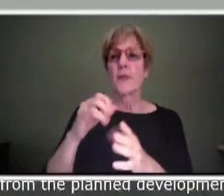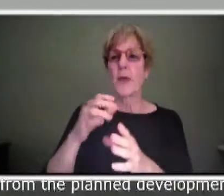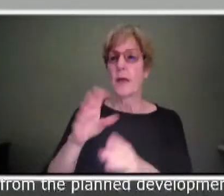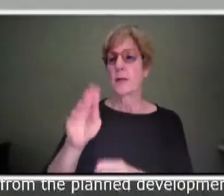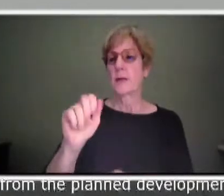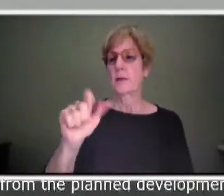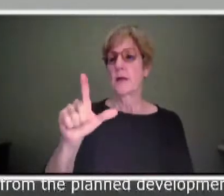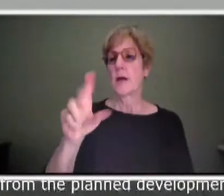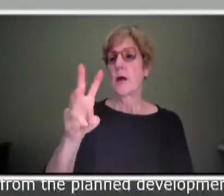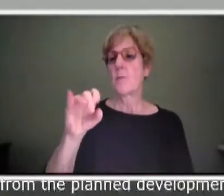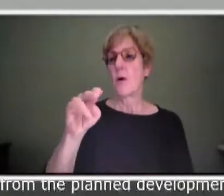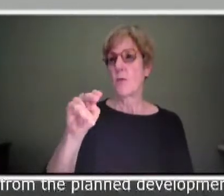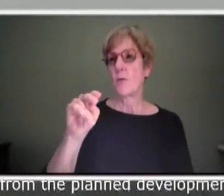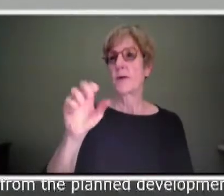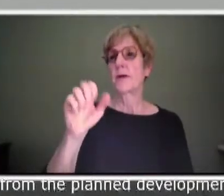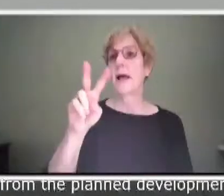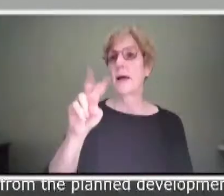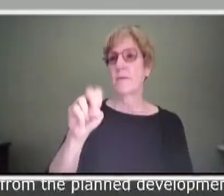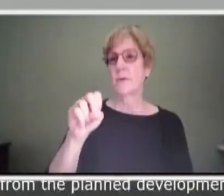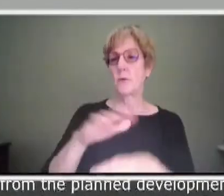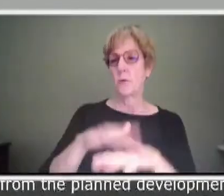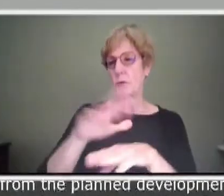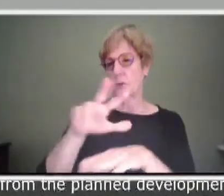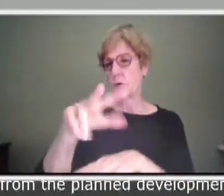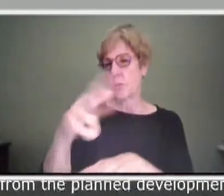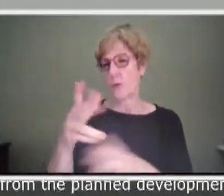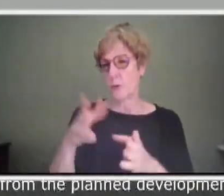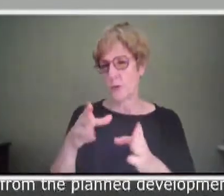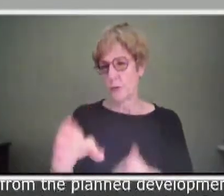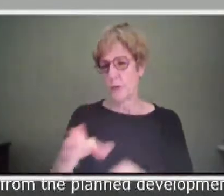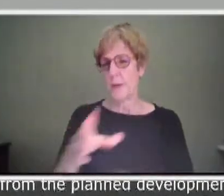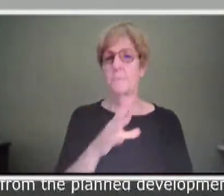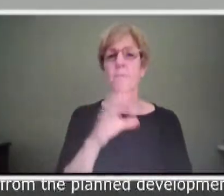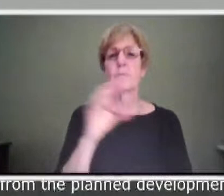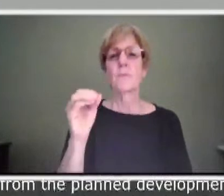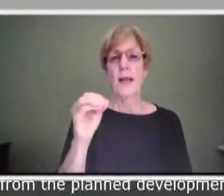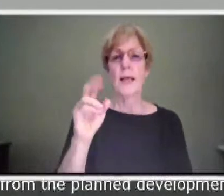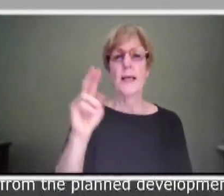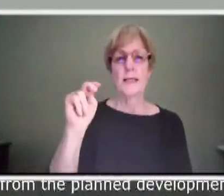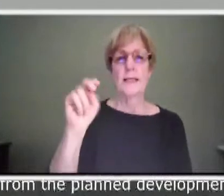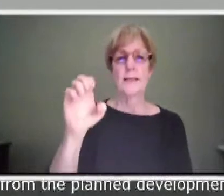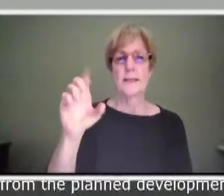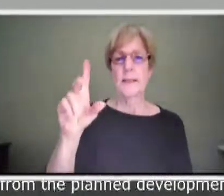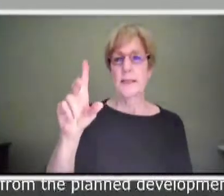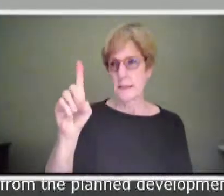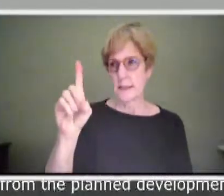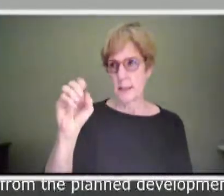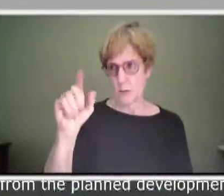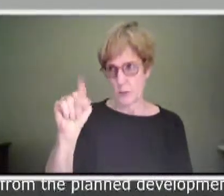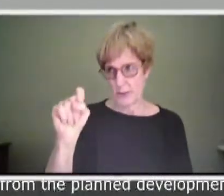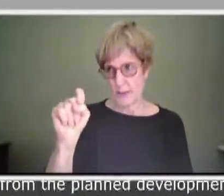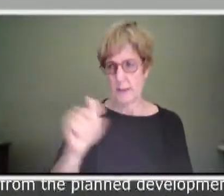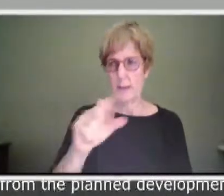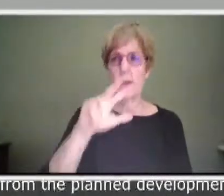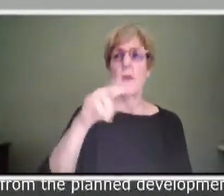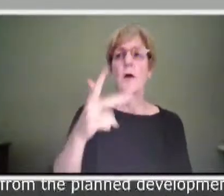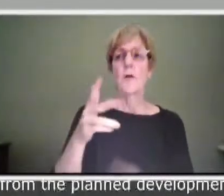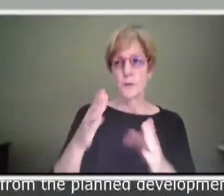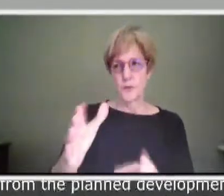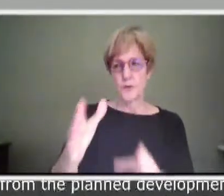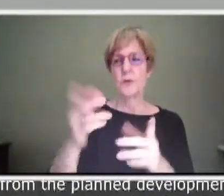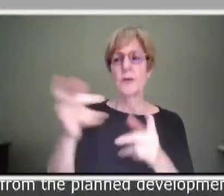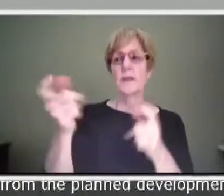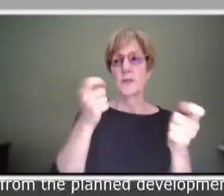3rd Street. Does also provide coordination between NCDOT, as 3rd Street is an NCDOT